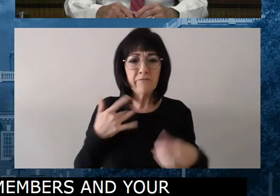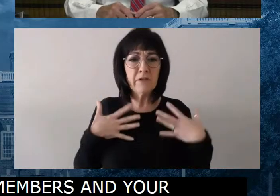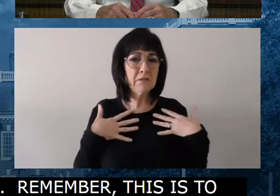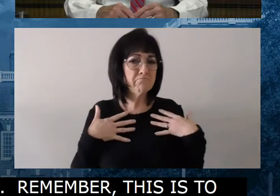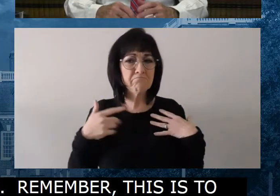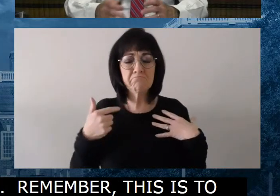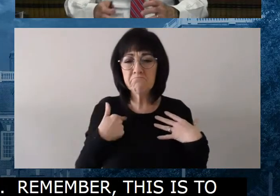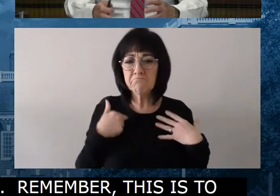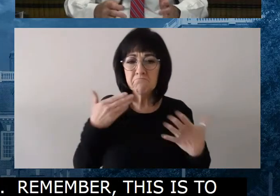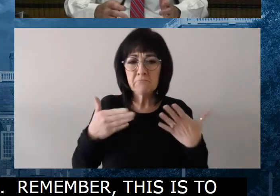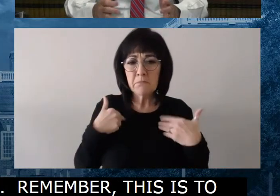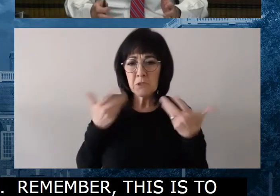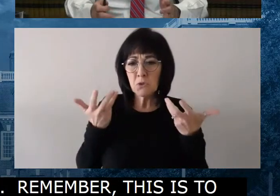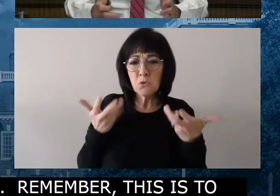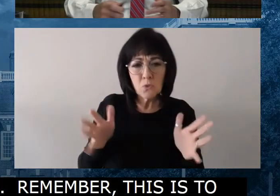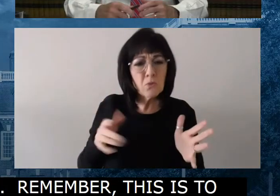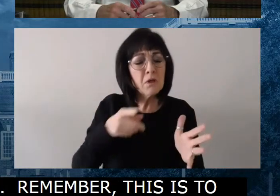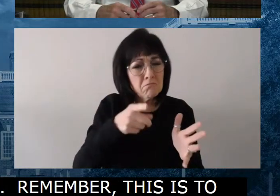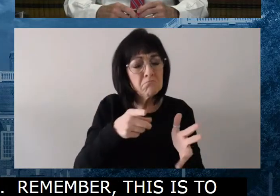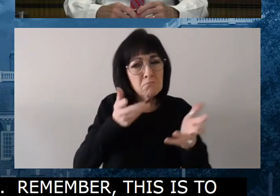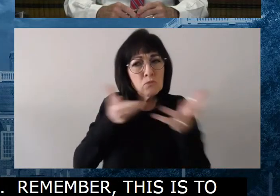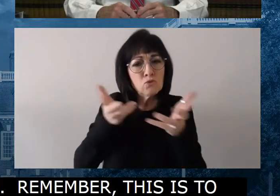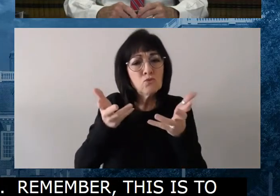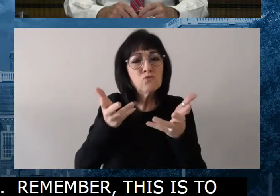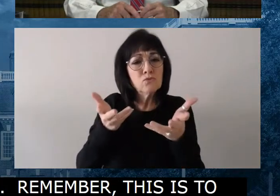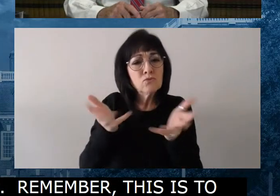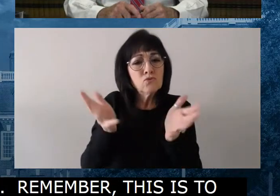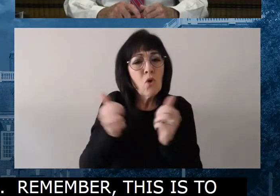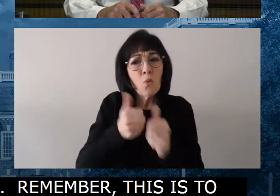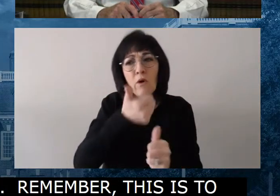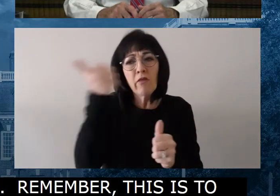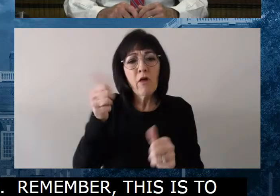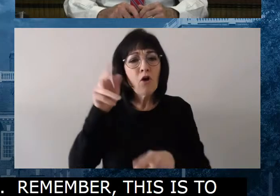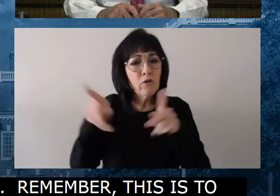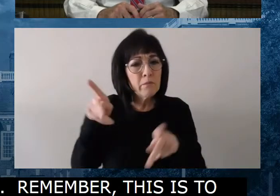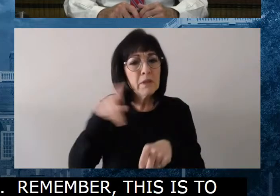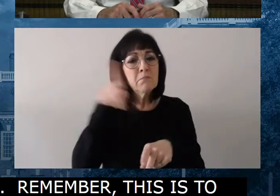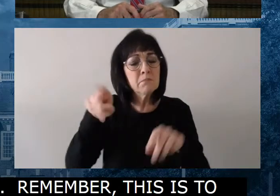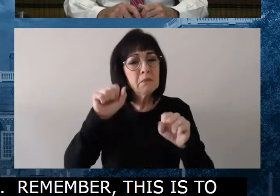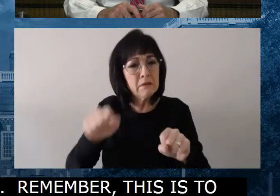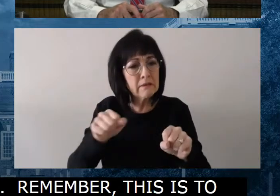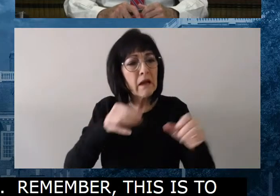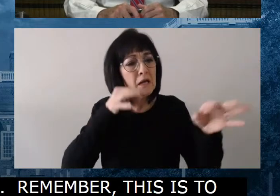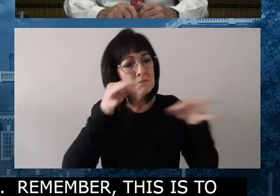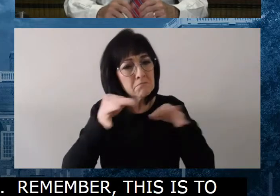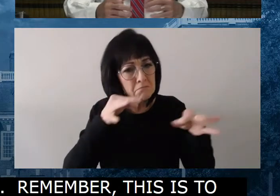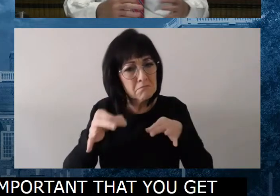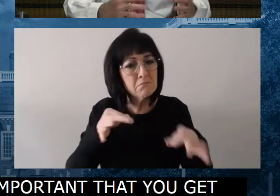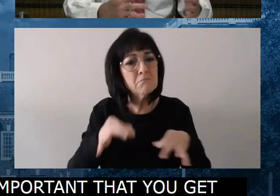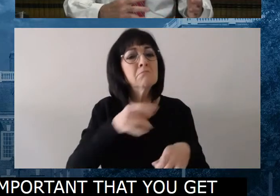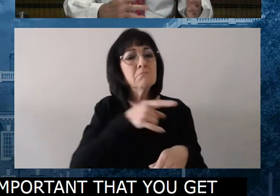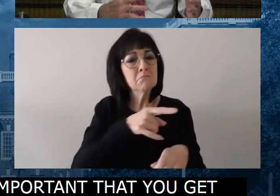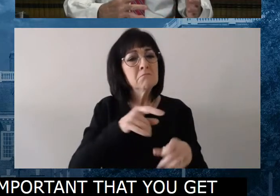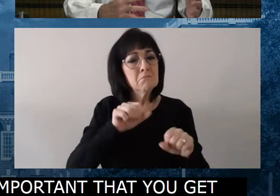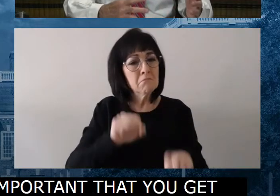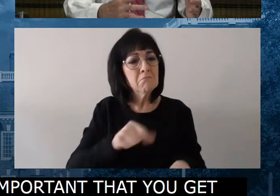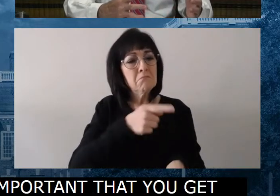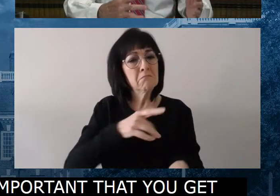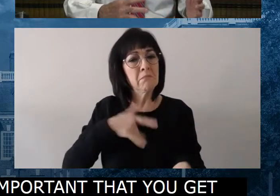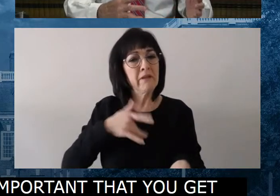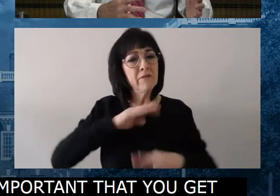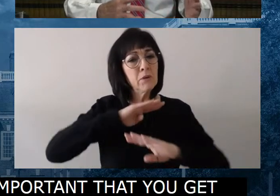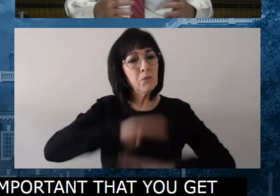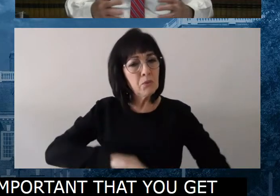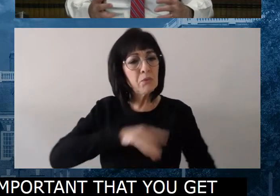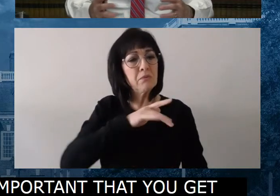get vaccinated to protect yourself from serious disease, potential for hospitalization, and to protect your loved ones,